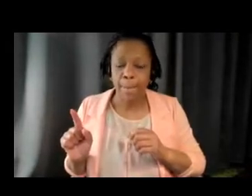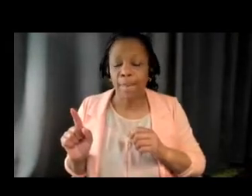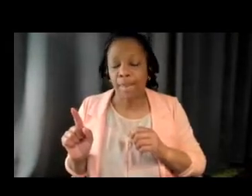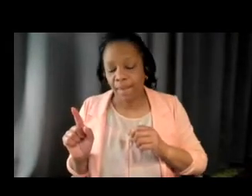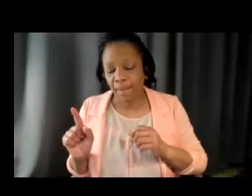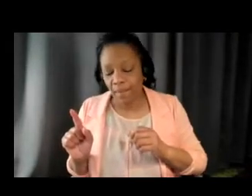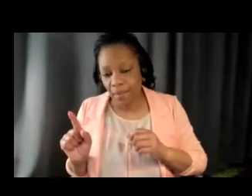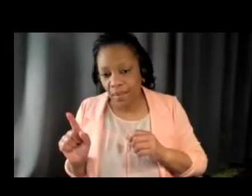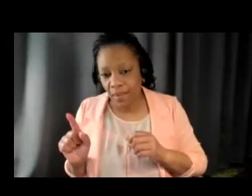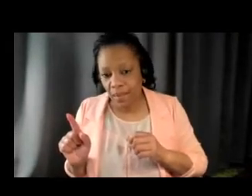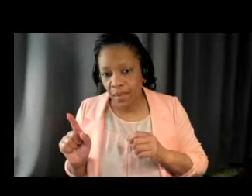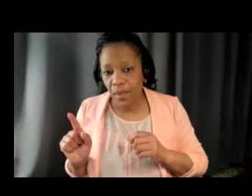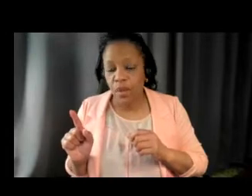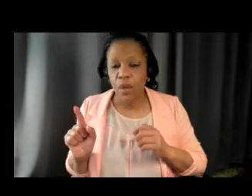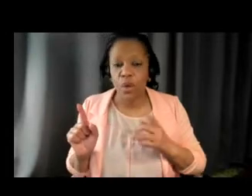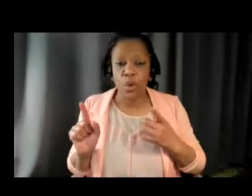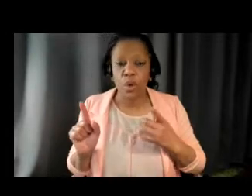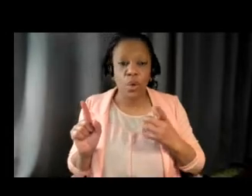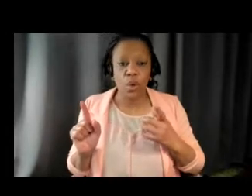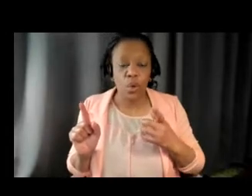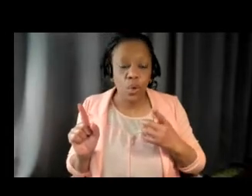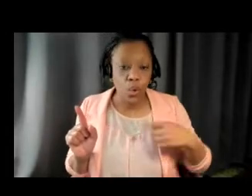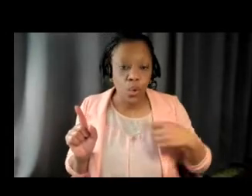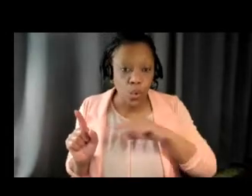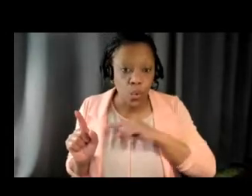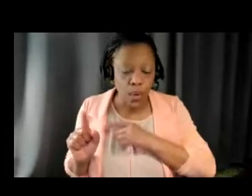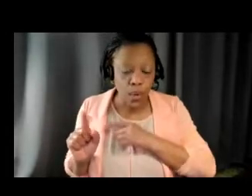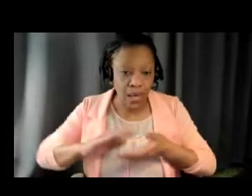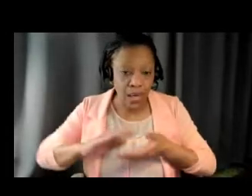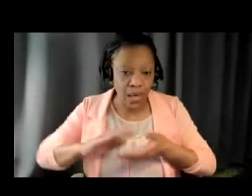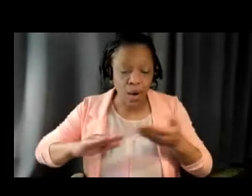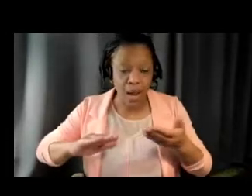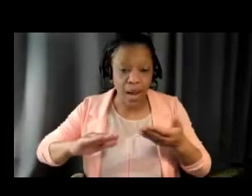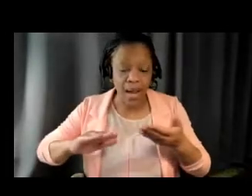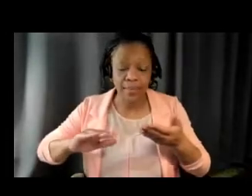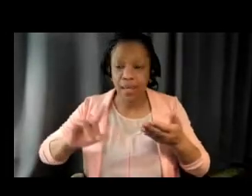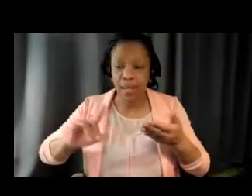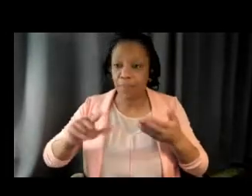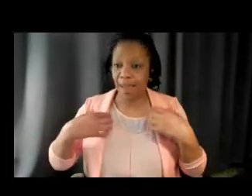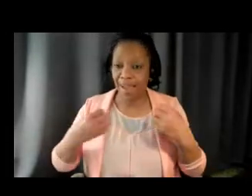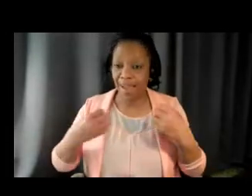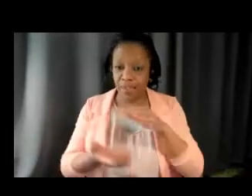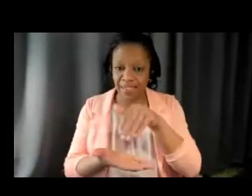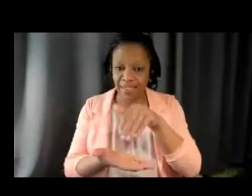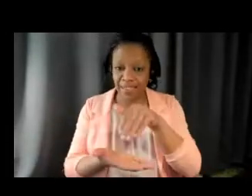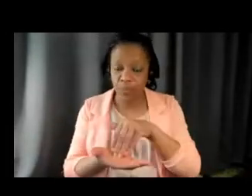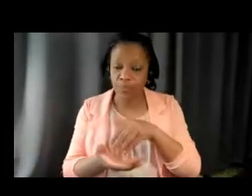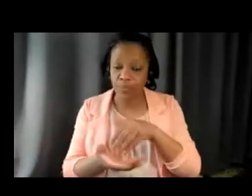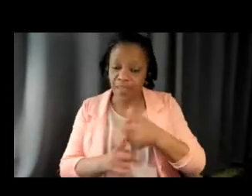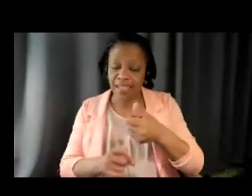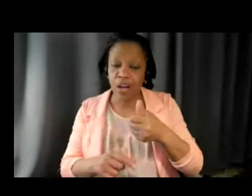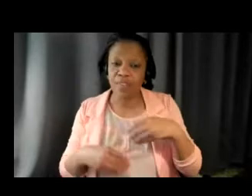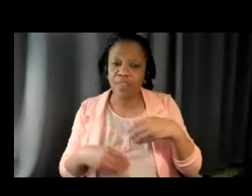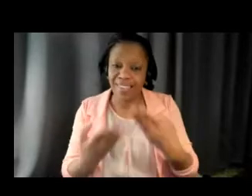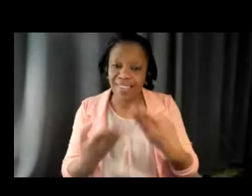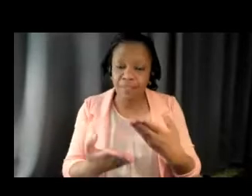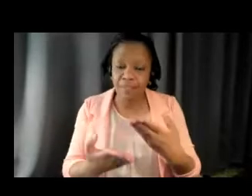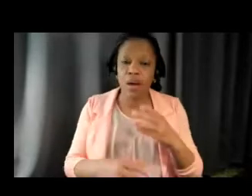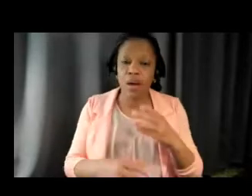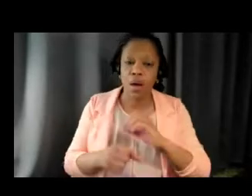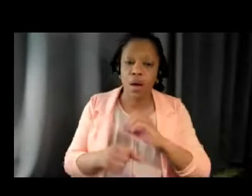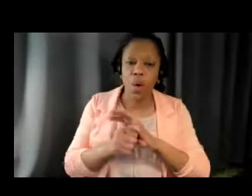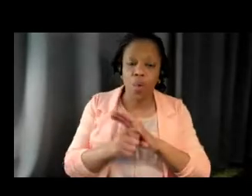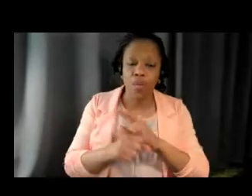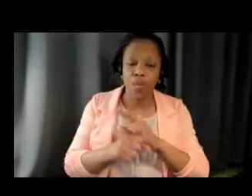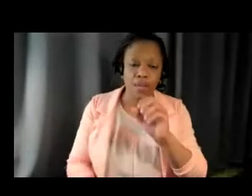work, but we run a federally qualified health center which gives COVID vaccines, does education around that as well. Yeah.